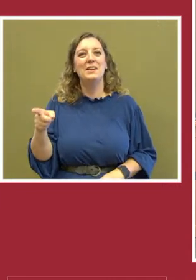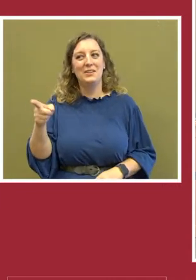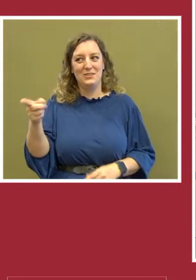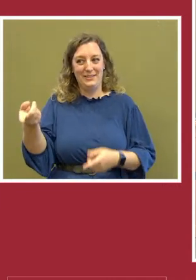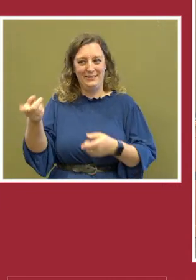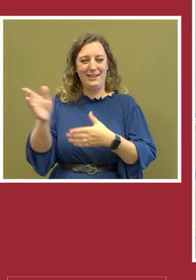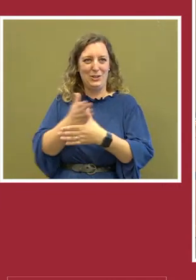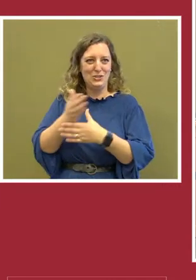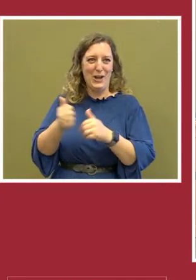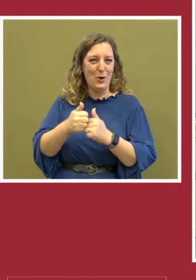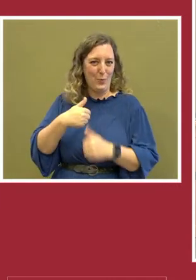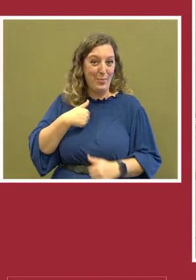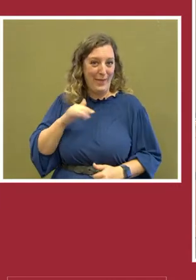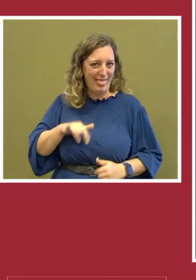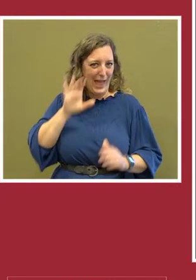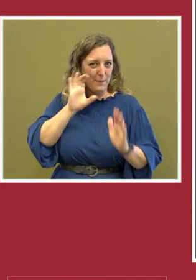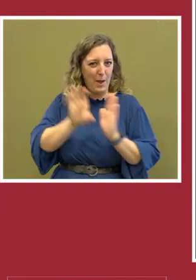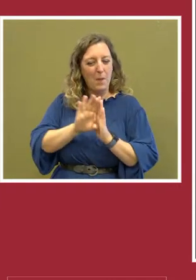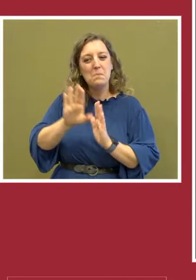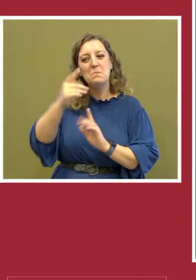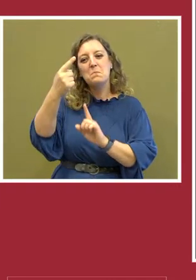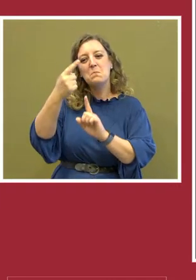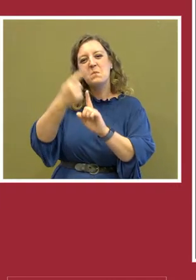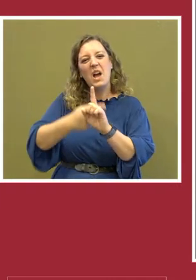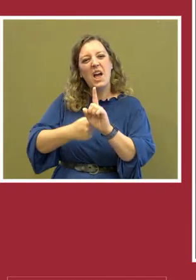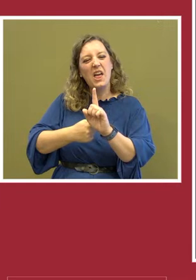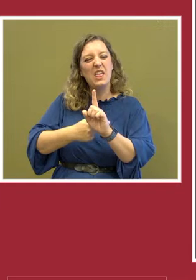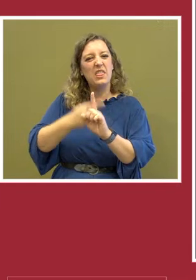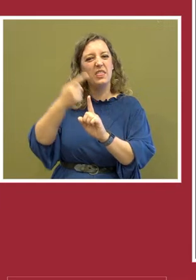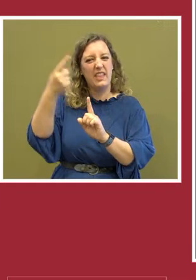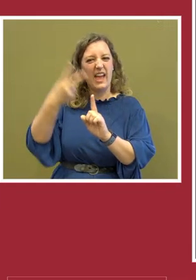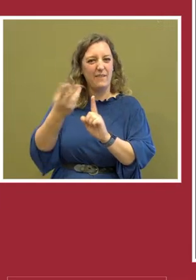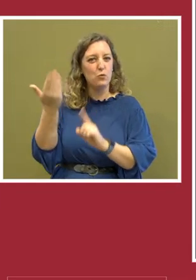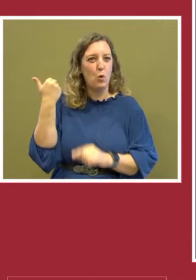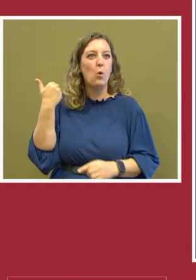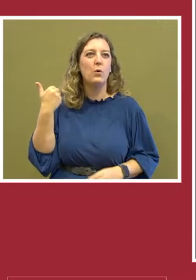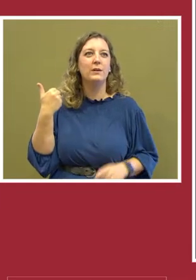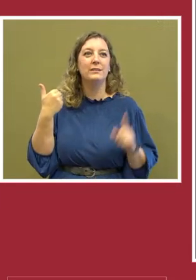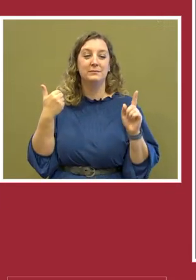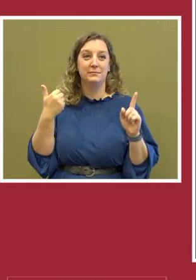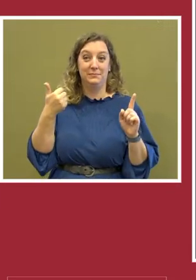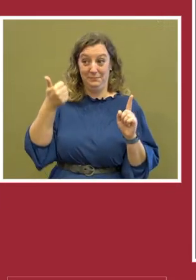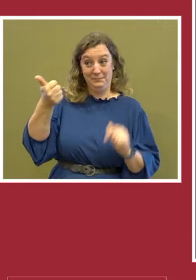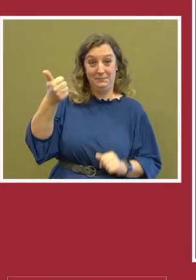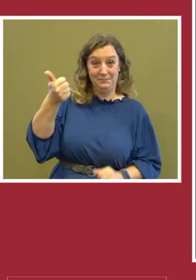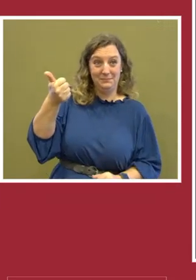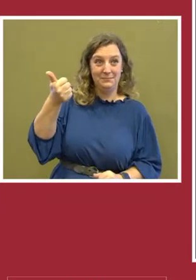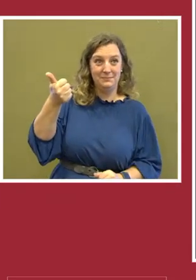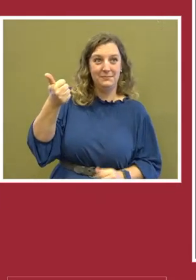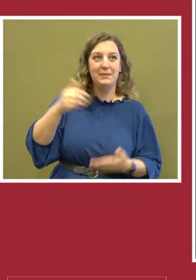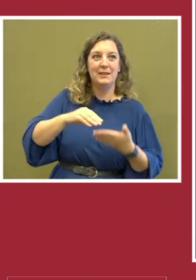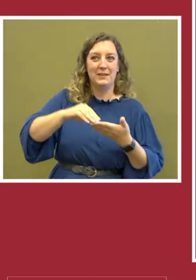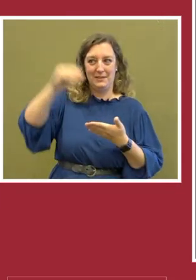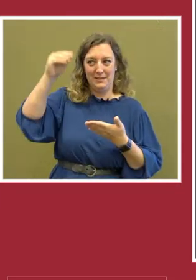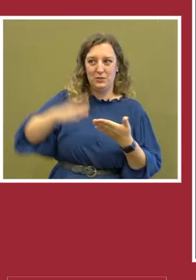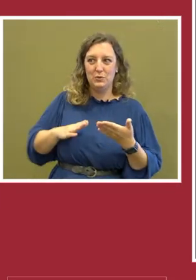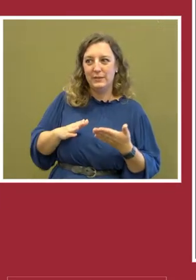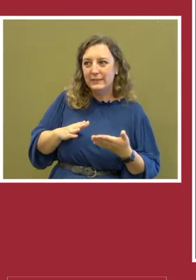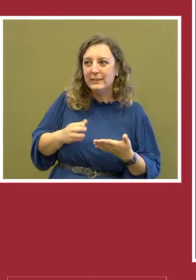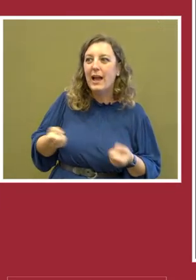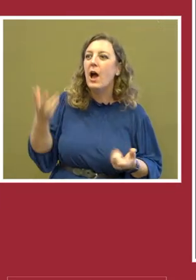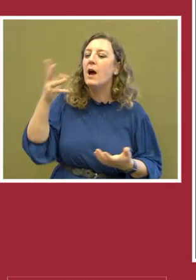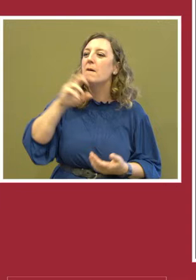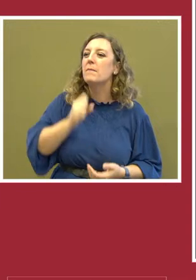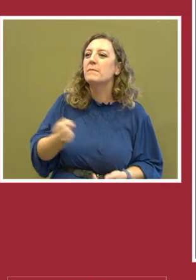with me about a month and a half ago. This is Lindsay as a student. How old were you in